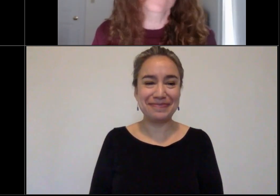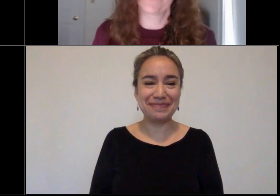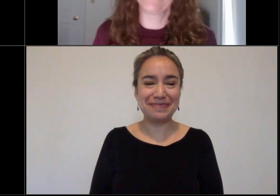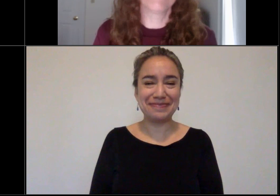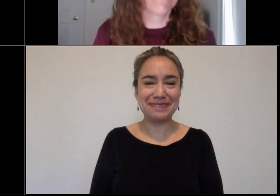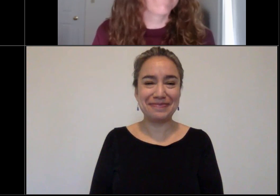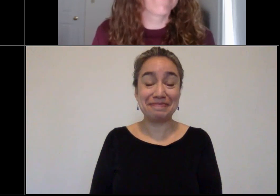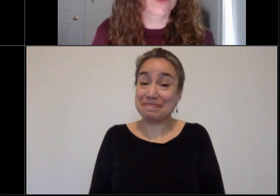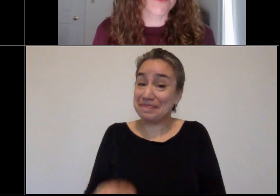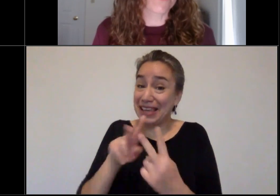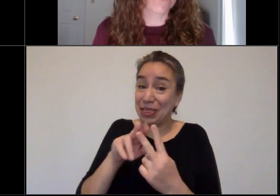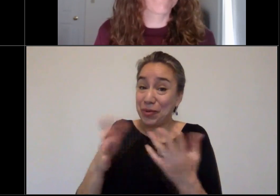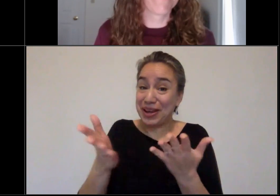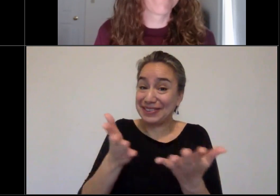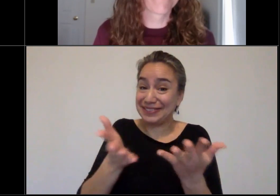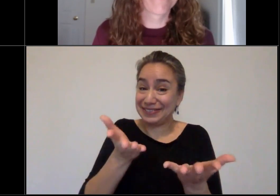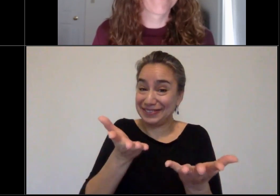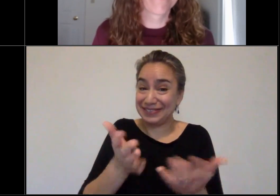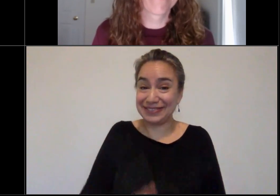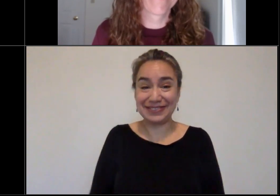So either one or both.